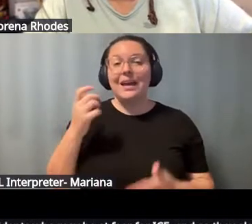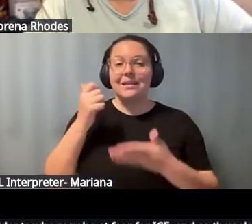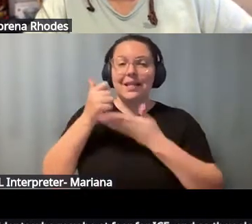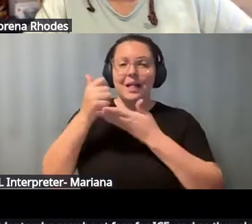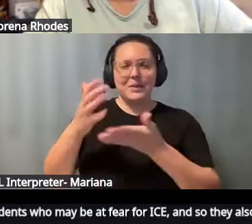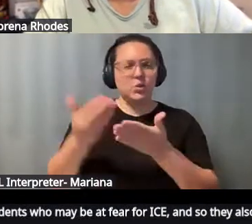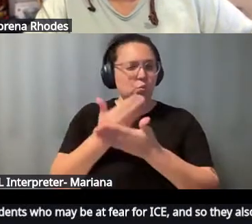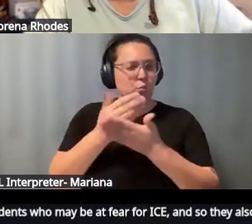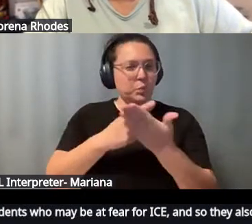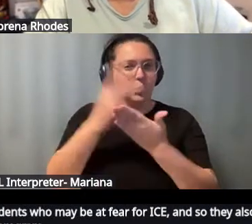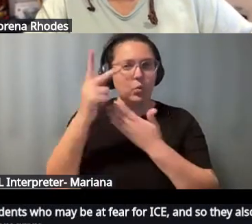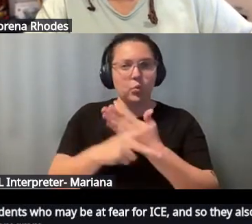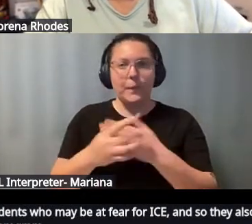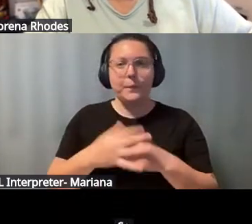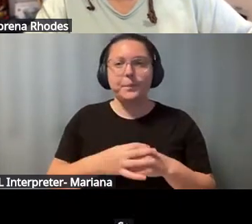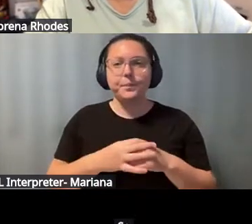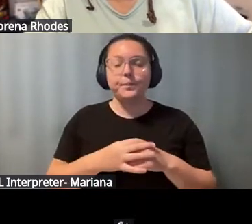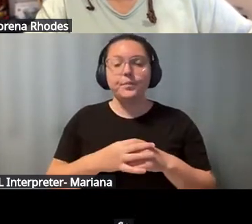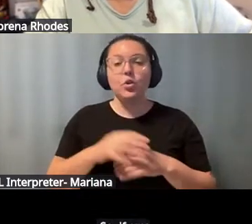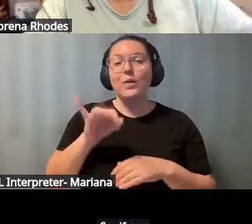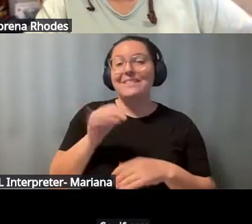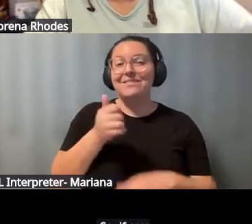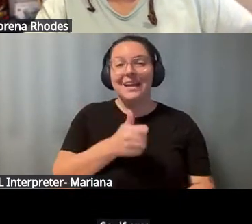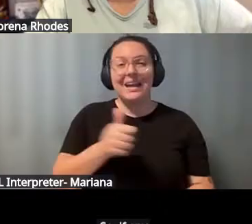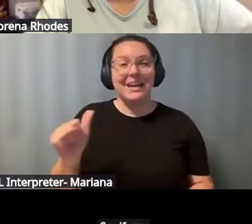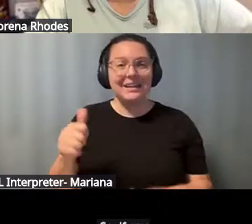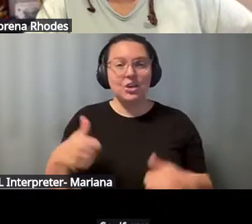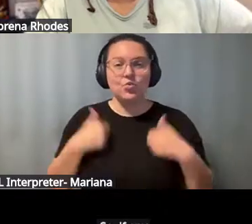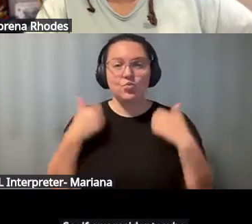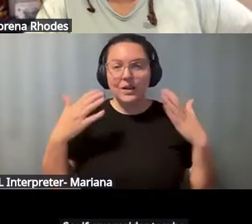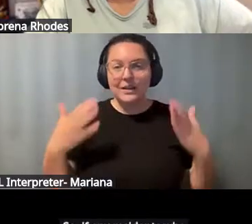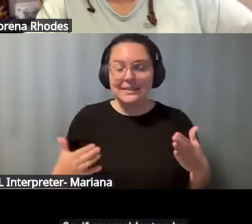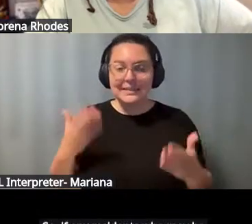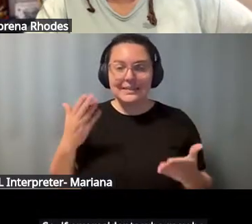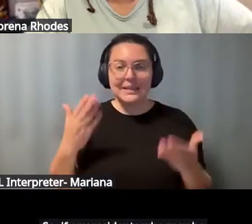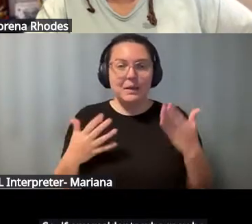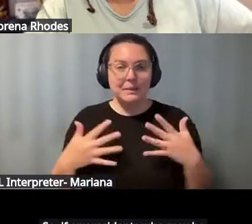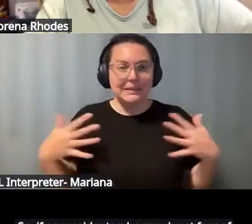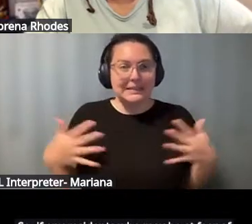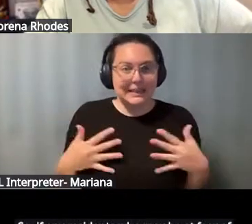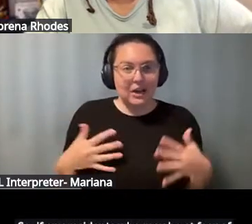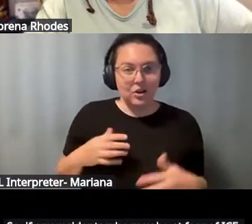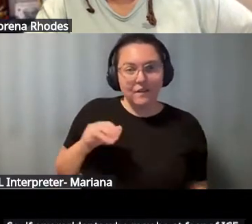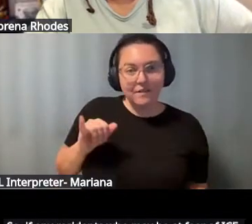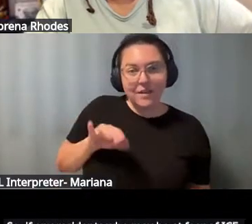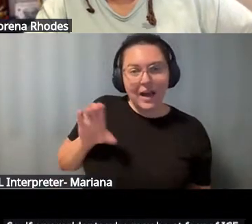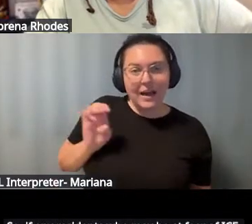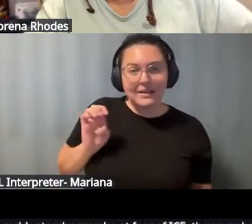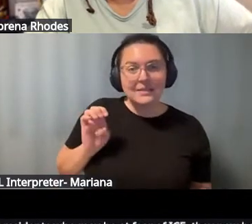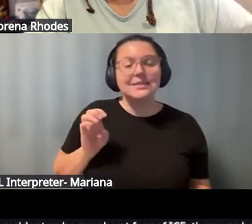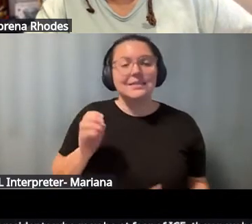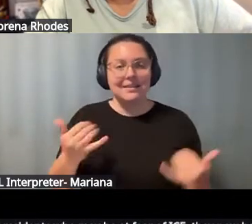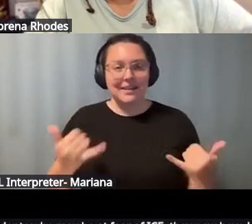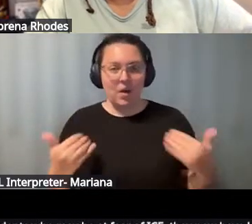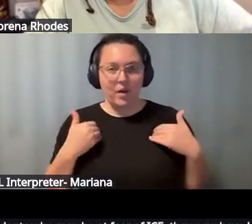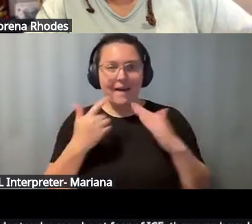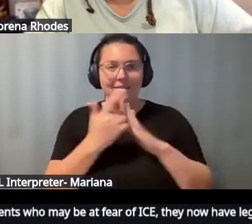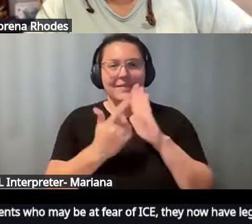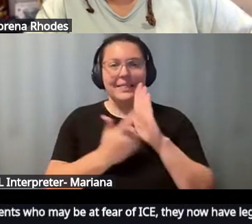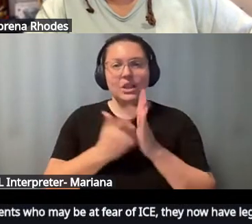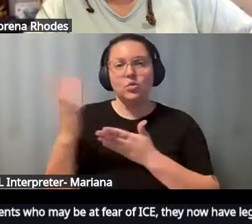program. So if any residents who may be at fear ICE, they now have legal services to help